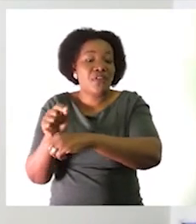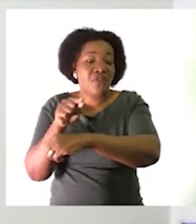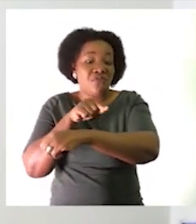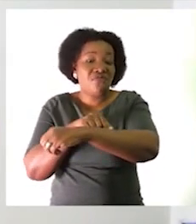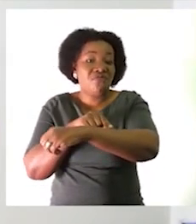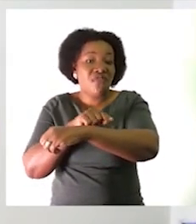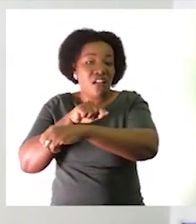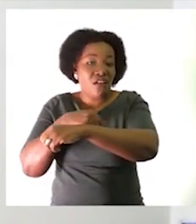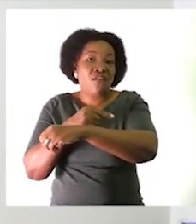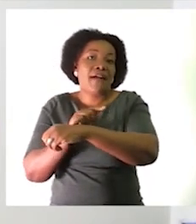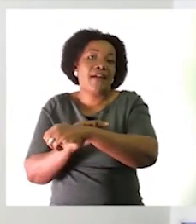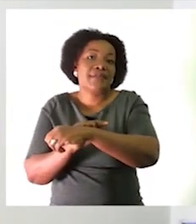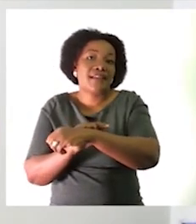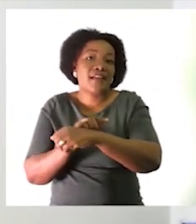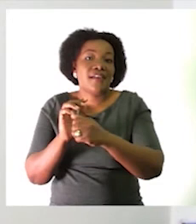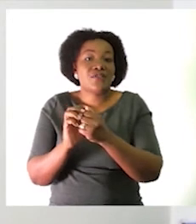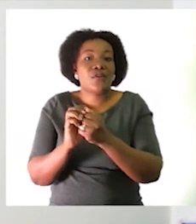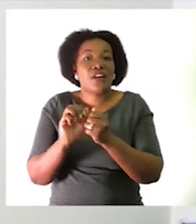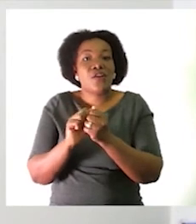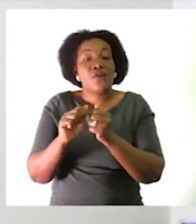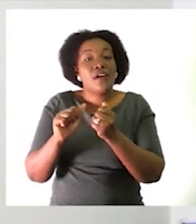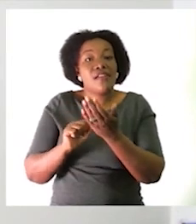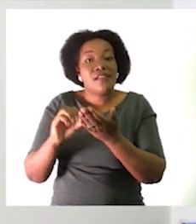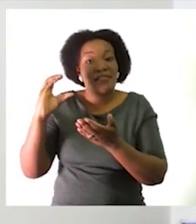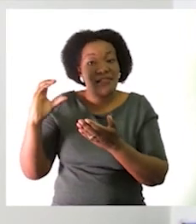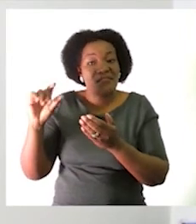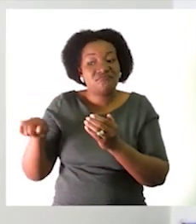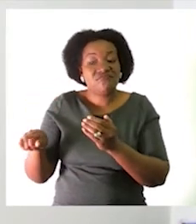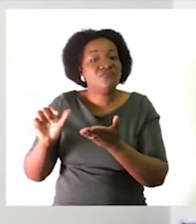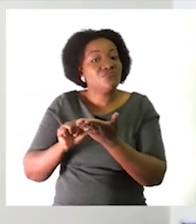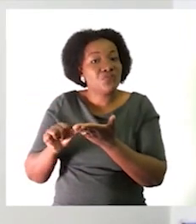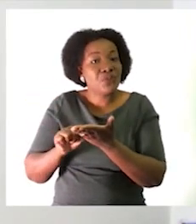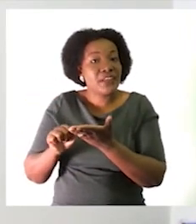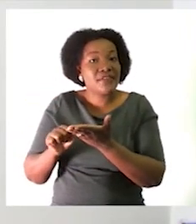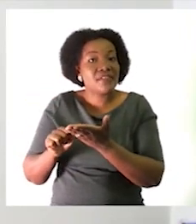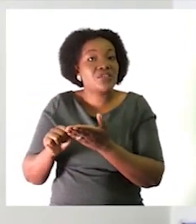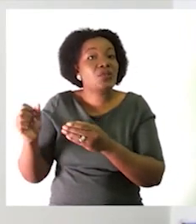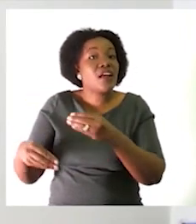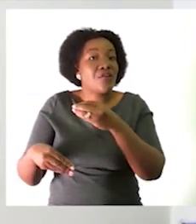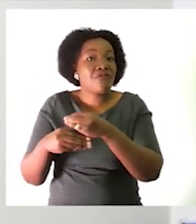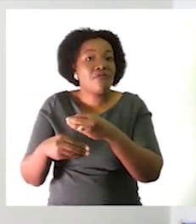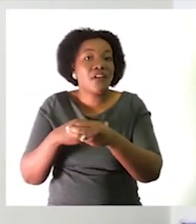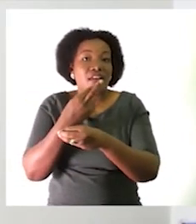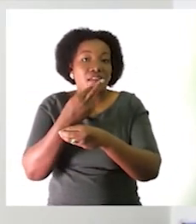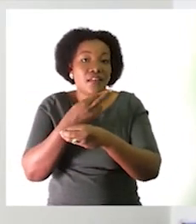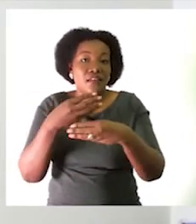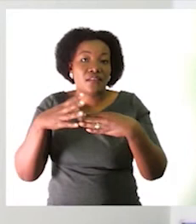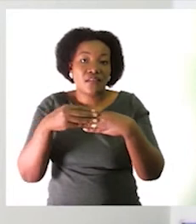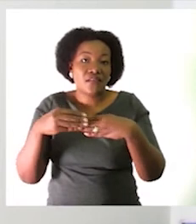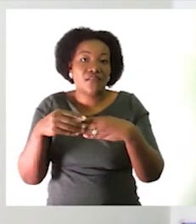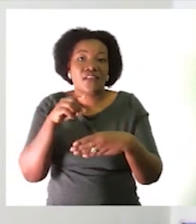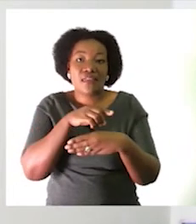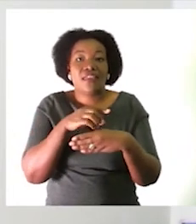Erase the cent sign because we are changing from cents to the dollars. We have to put the dollar sign. So